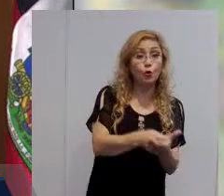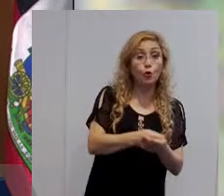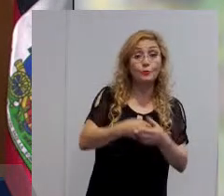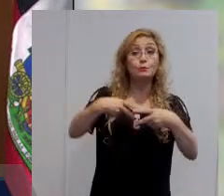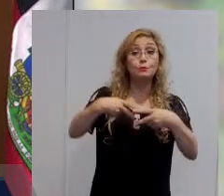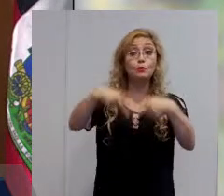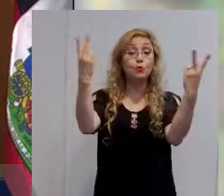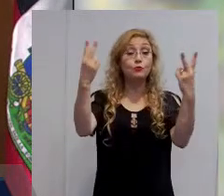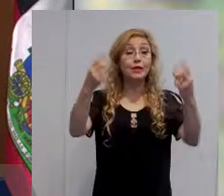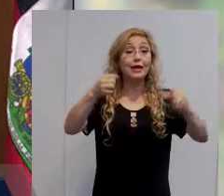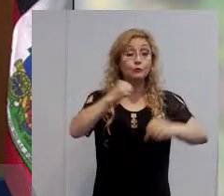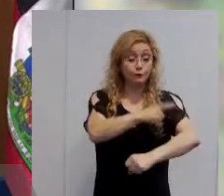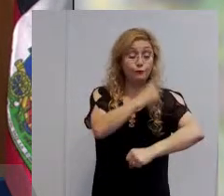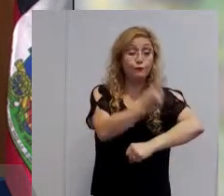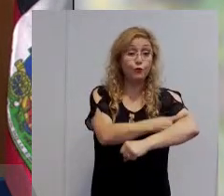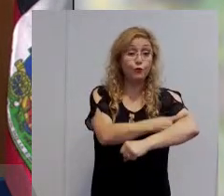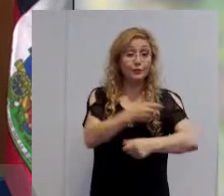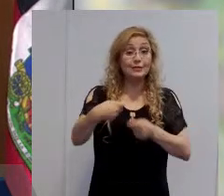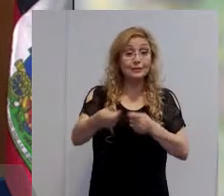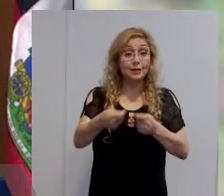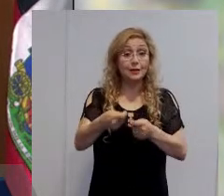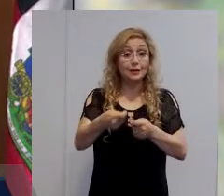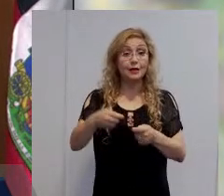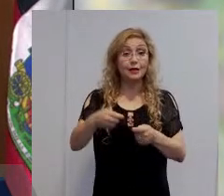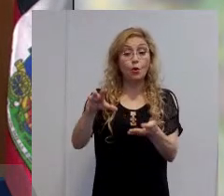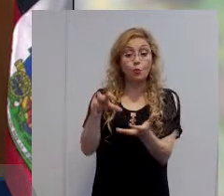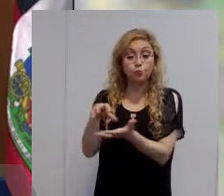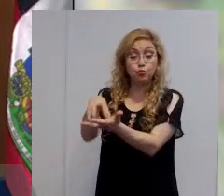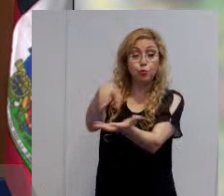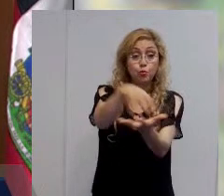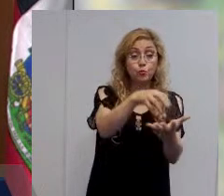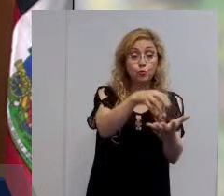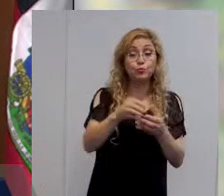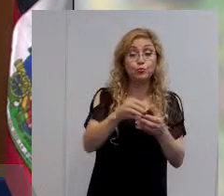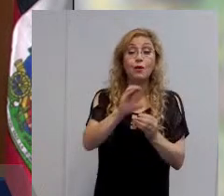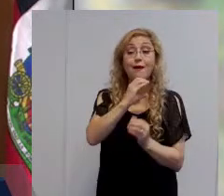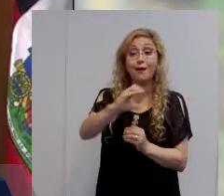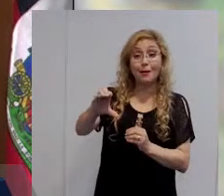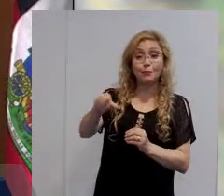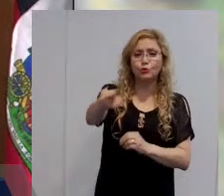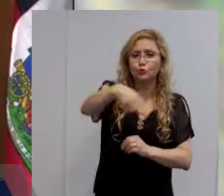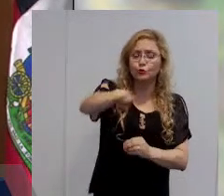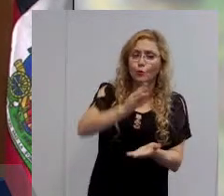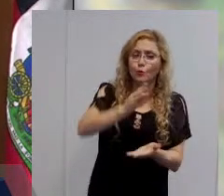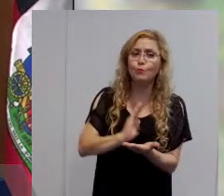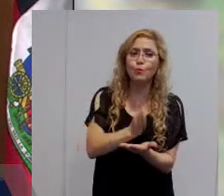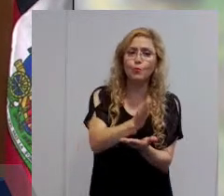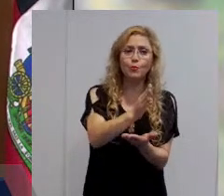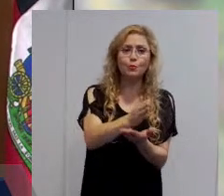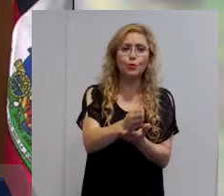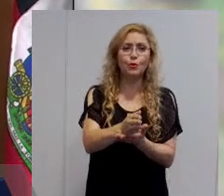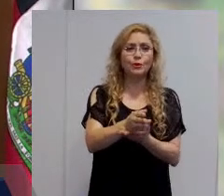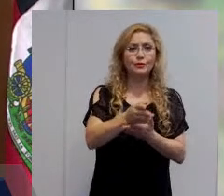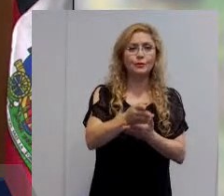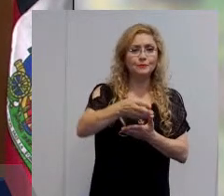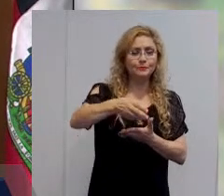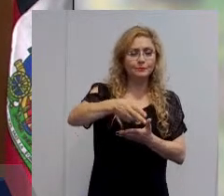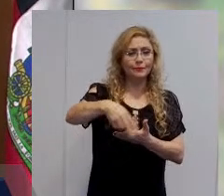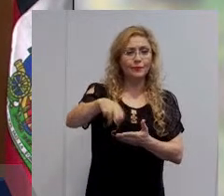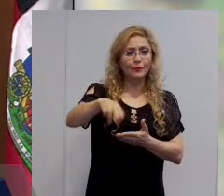public procurement to ensure the economies of rural organizations. We will affect